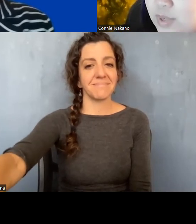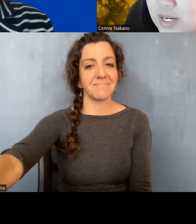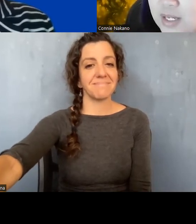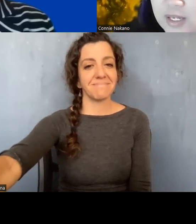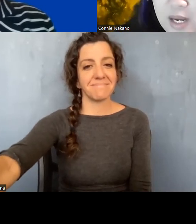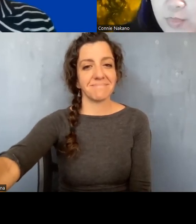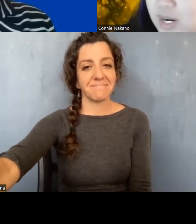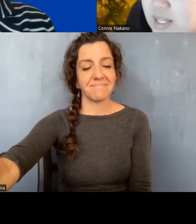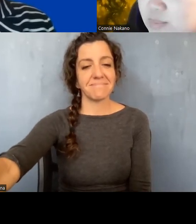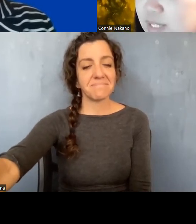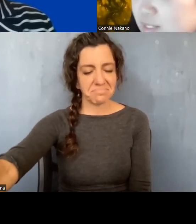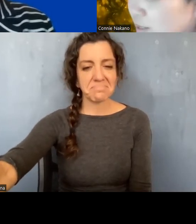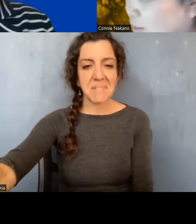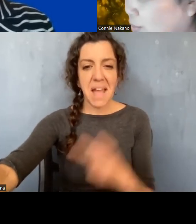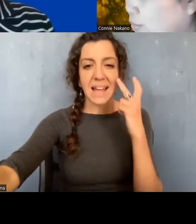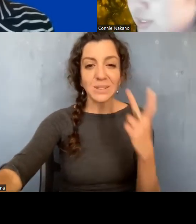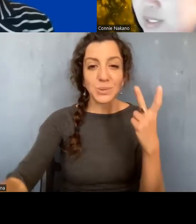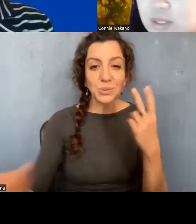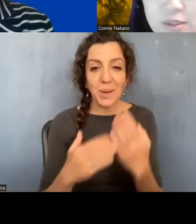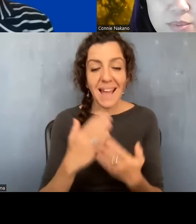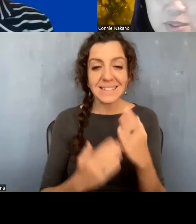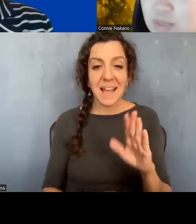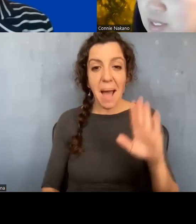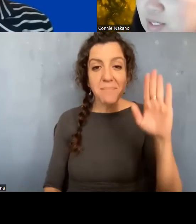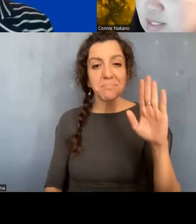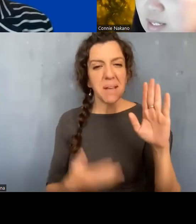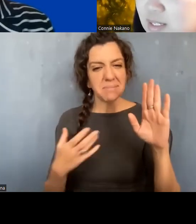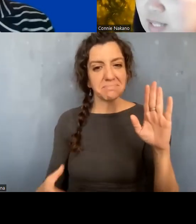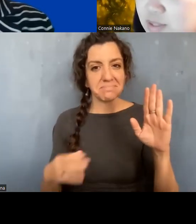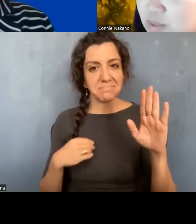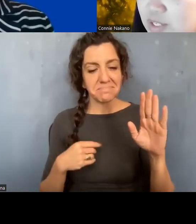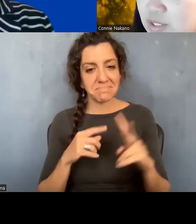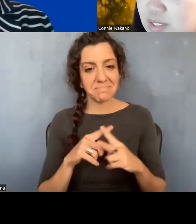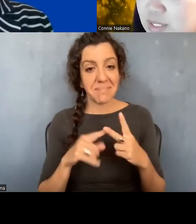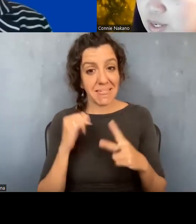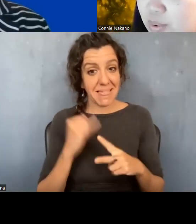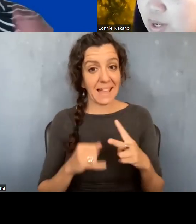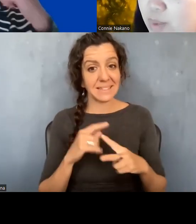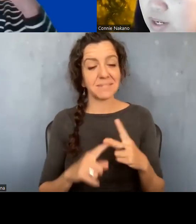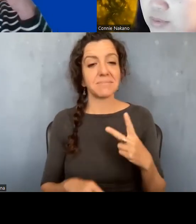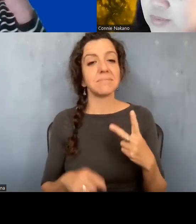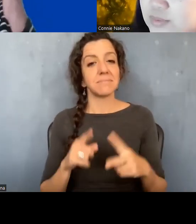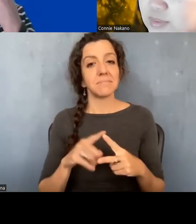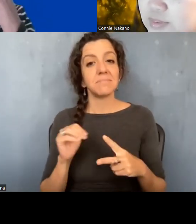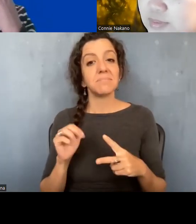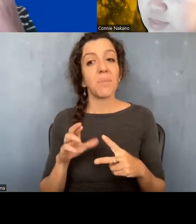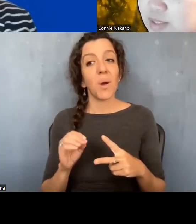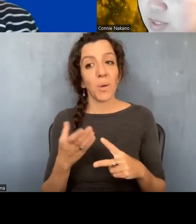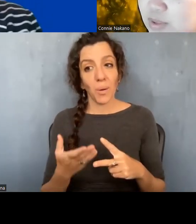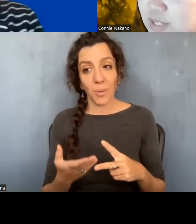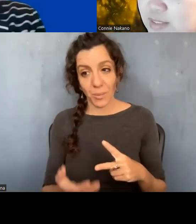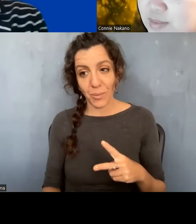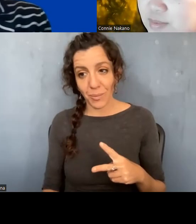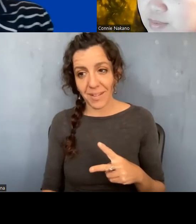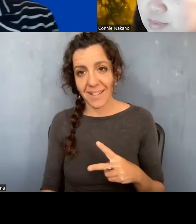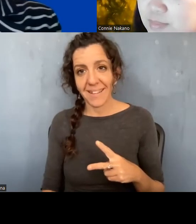So we got a couple more hands we'll take. So we'll do these last two questions. Let's go, Marco. We'll unmute